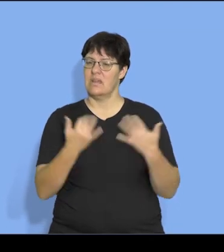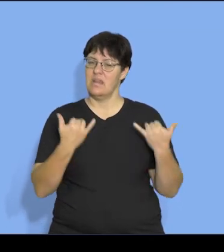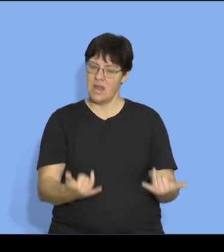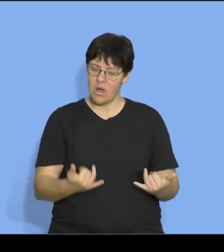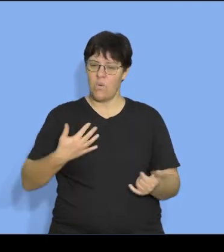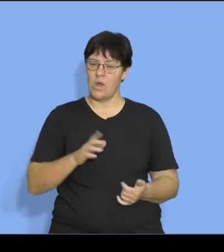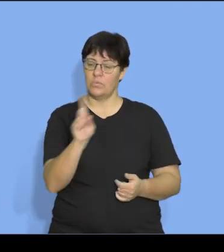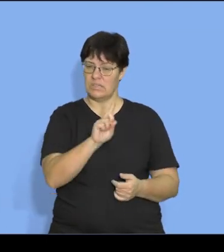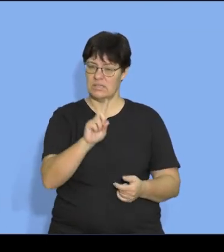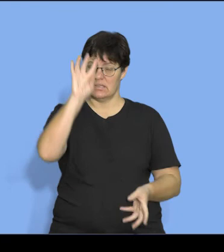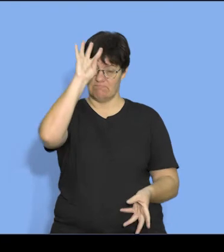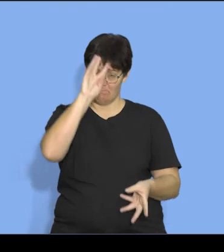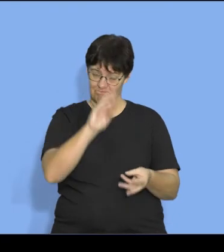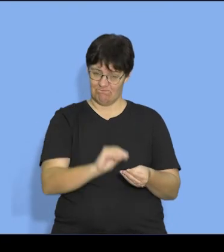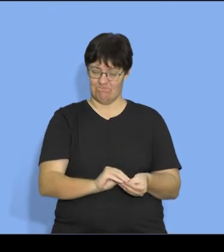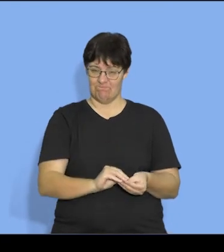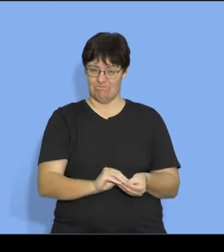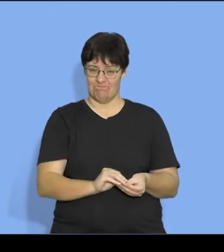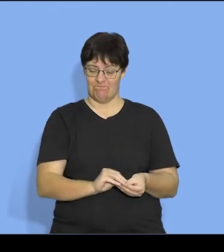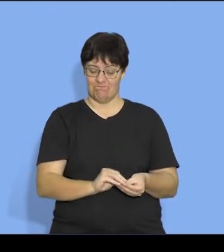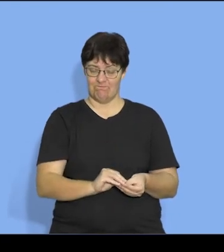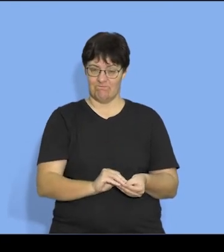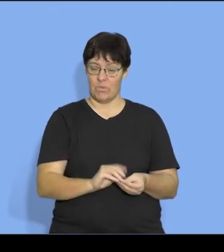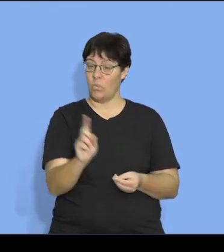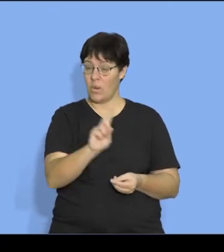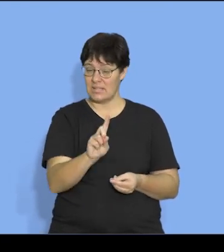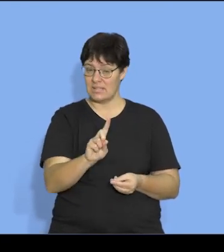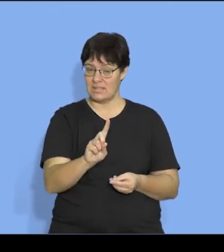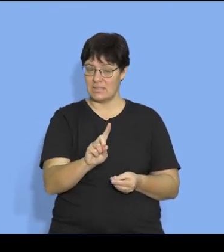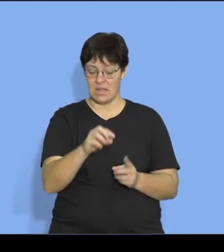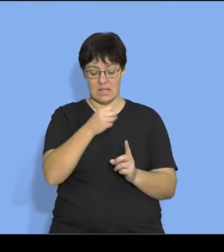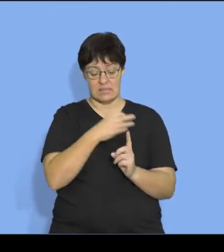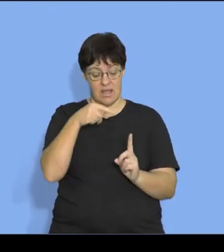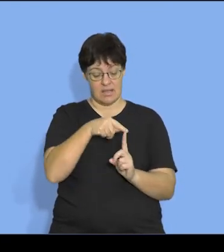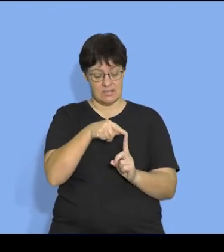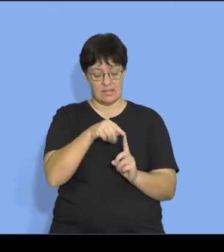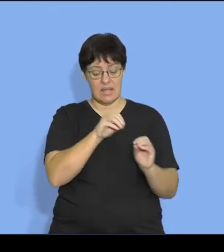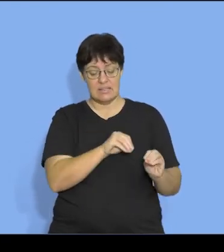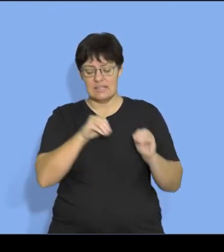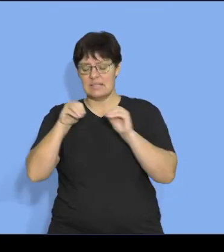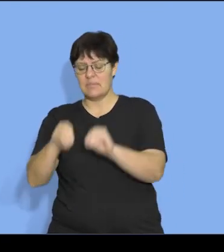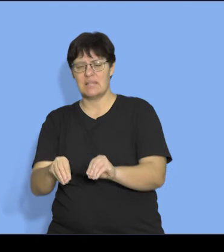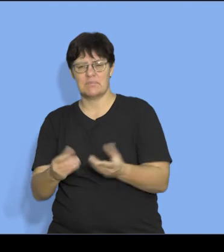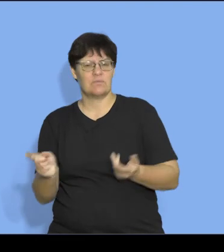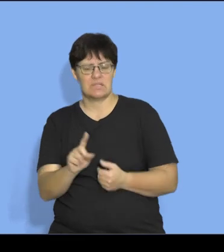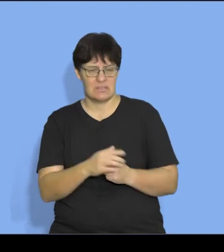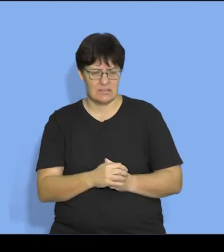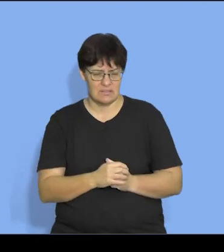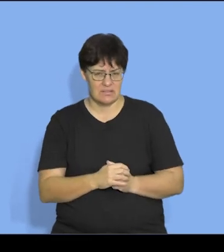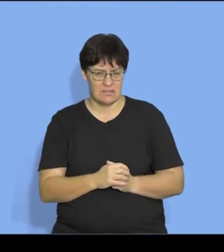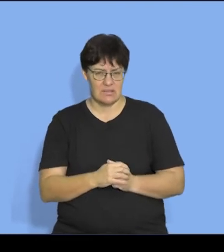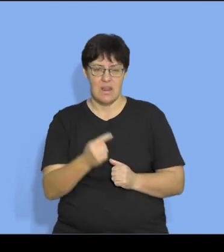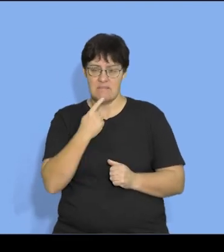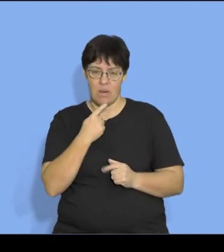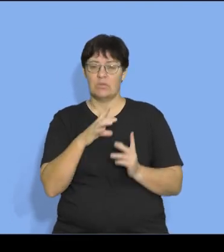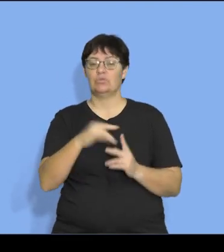go. Now they want the total displacement. Displacement means I